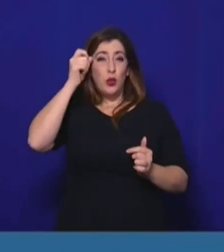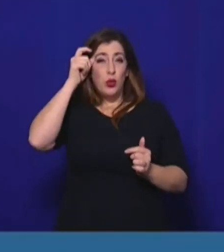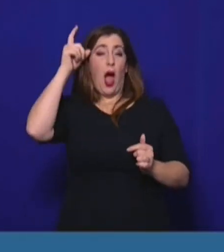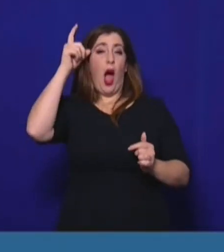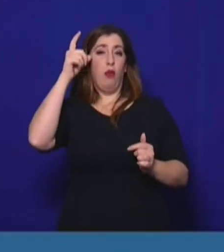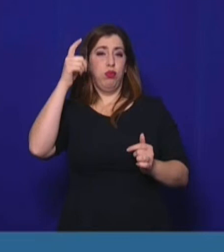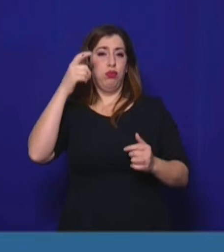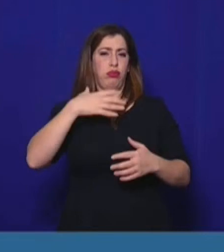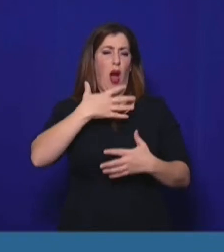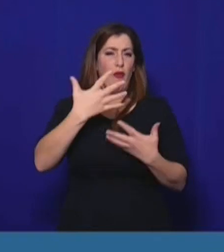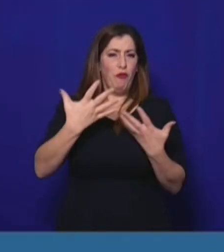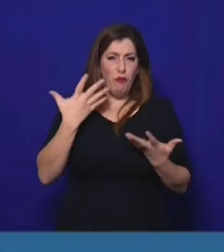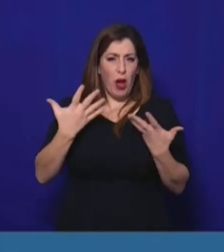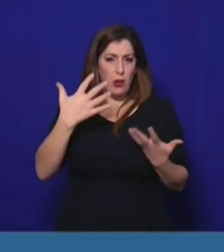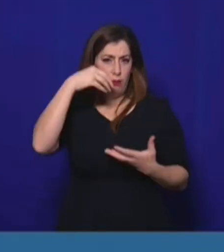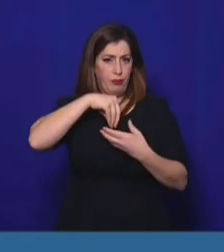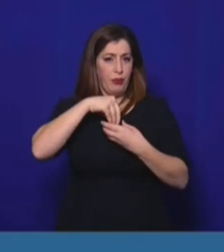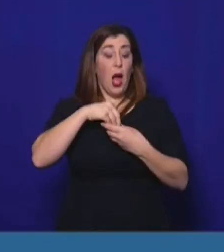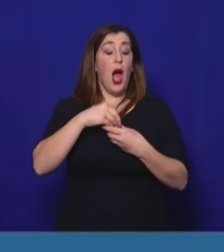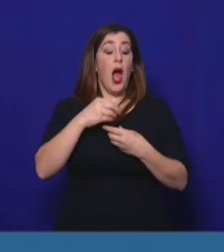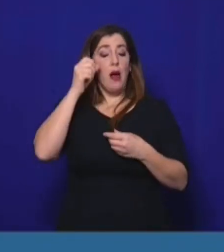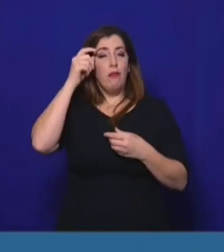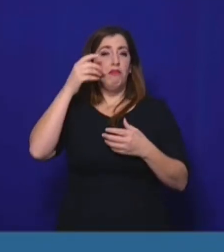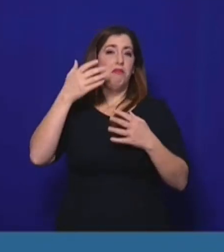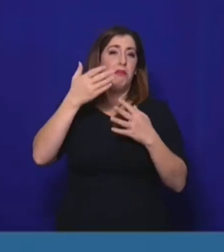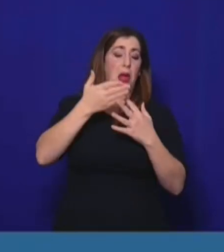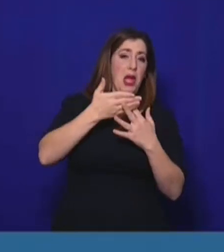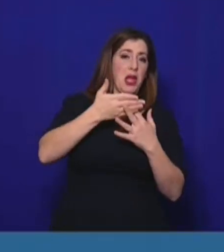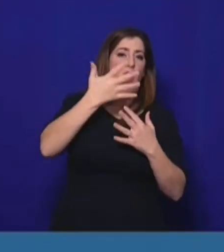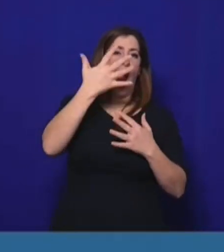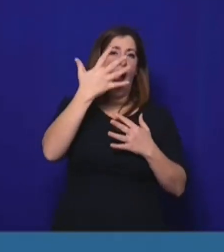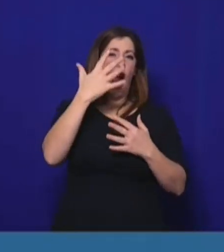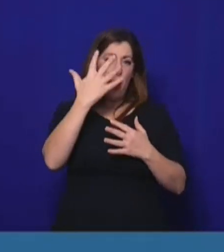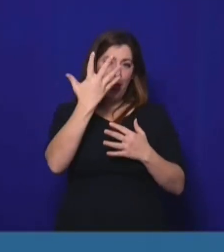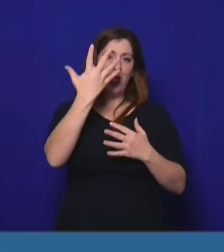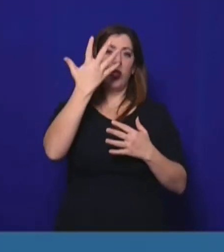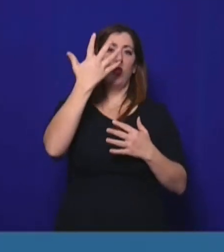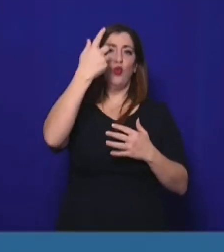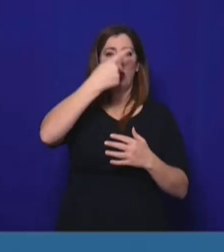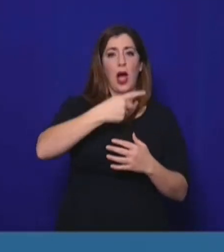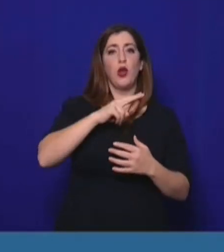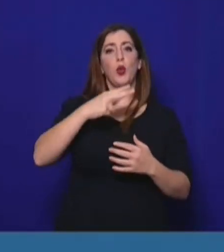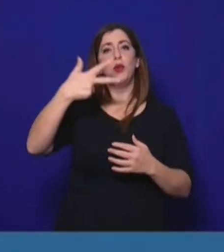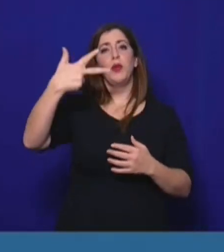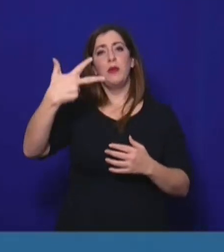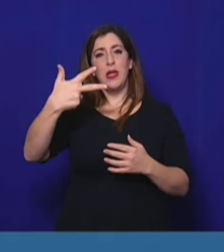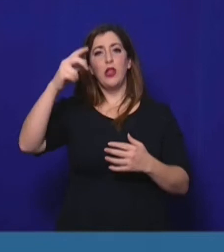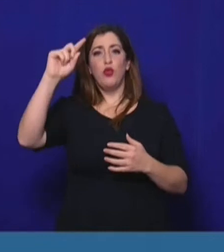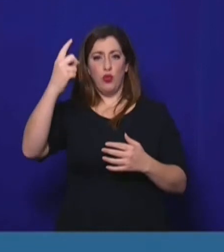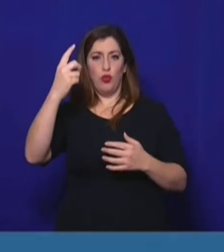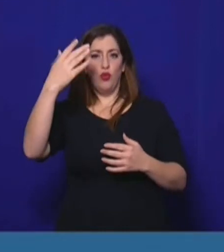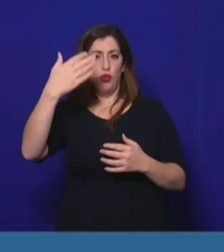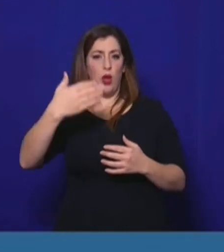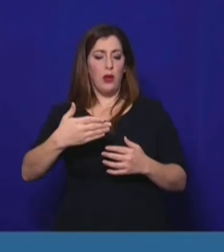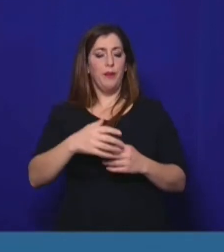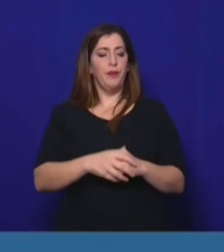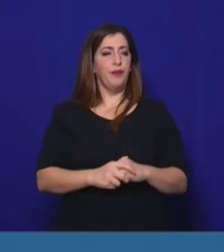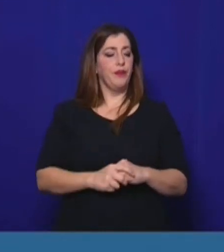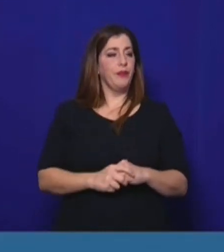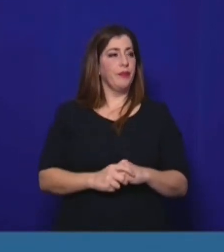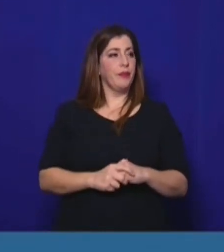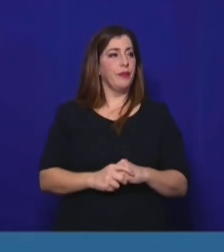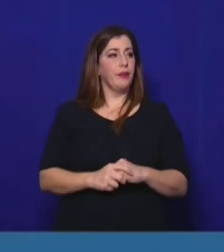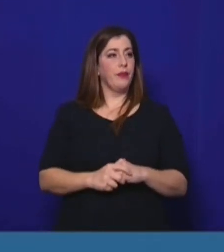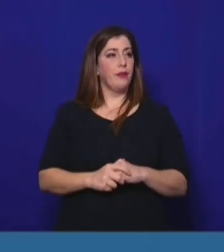Ġifieri aħna qegħdin naraw l-impatt ta' dawn il-festi u dawk l-attivitajiet li saru, il-massimu tal-impatt